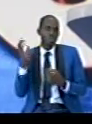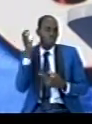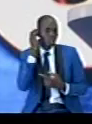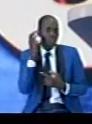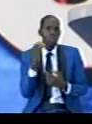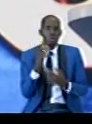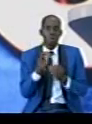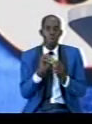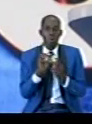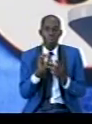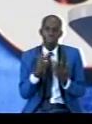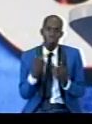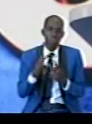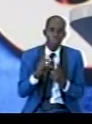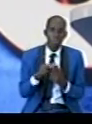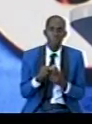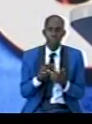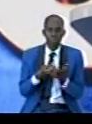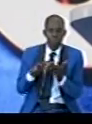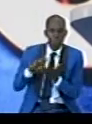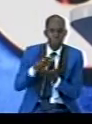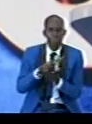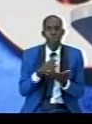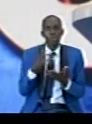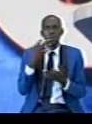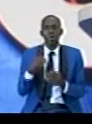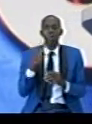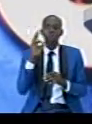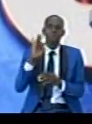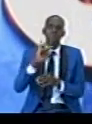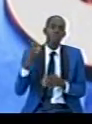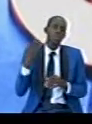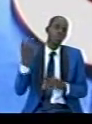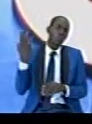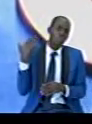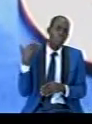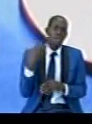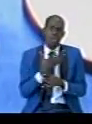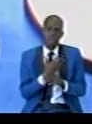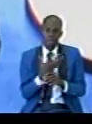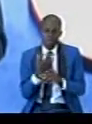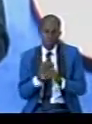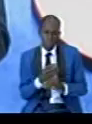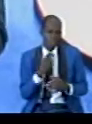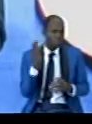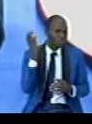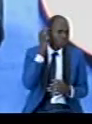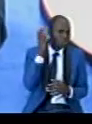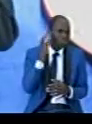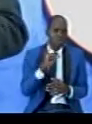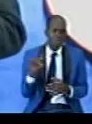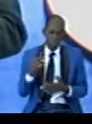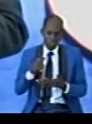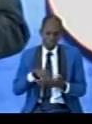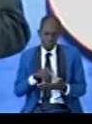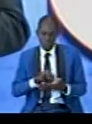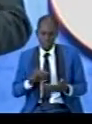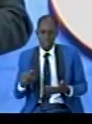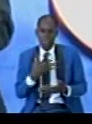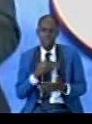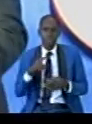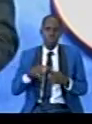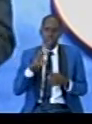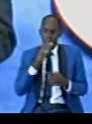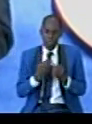discover this, and then for the whole day you lock up yourself and you are reading, you are hearing, you are assimilating the